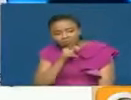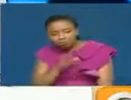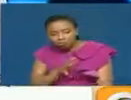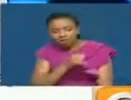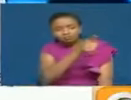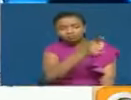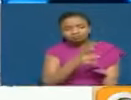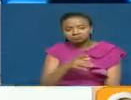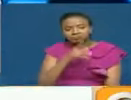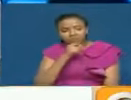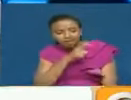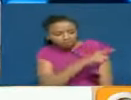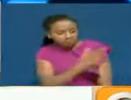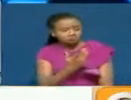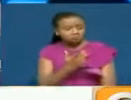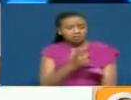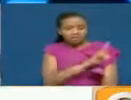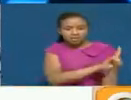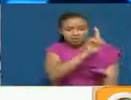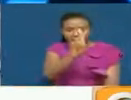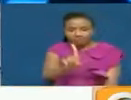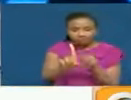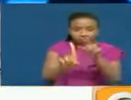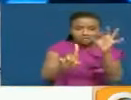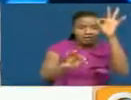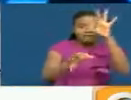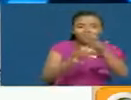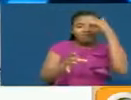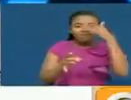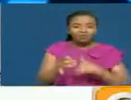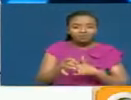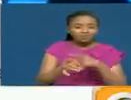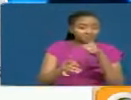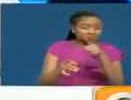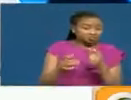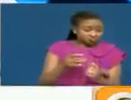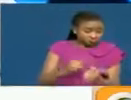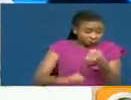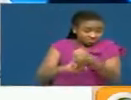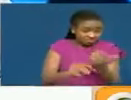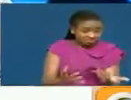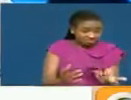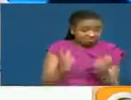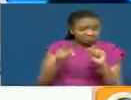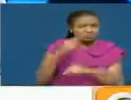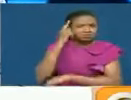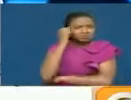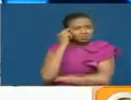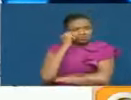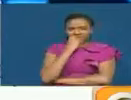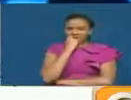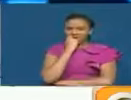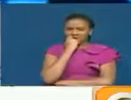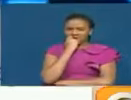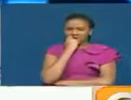been accused of corruption and they present themselves for election, should we not think twice about giving them the chance? I mean, true,